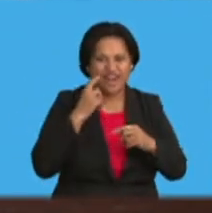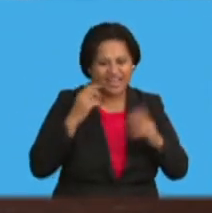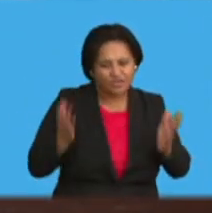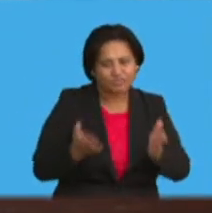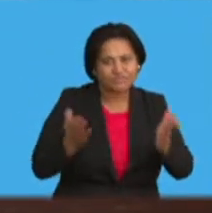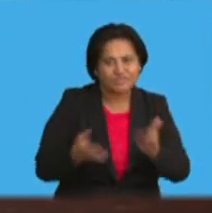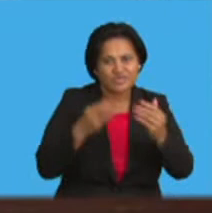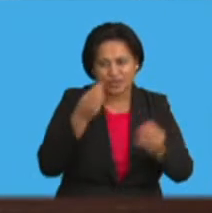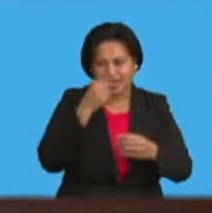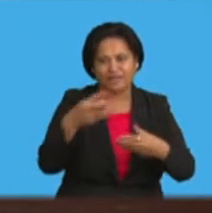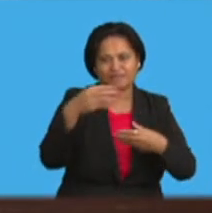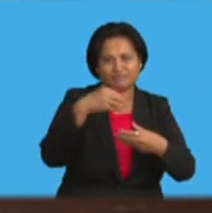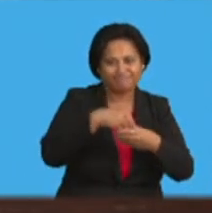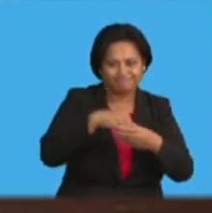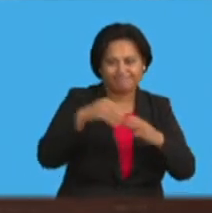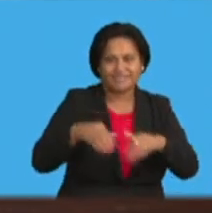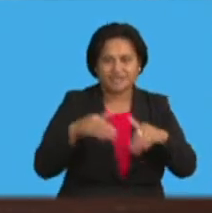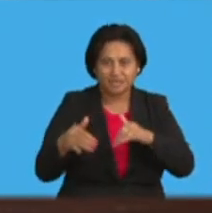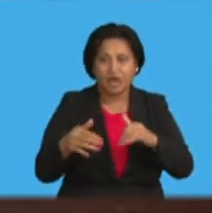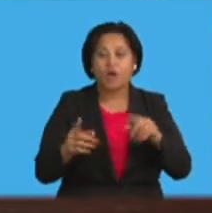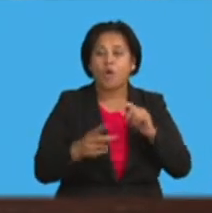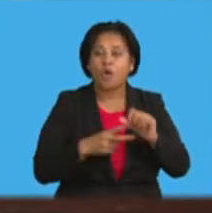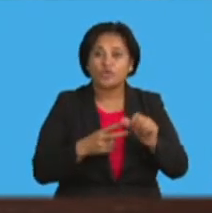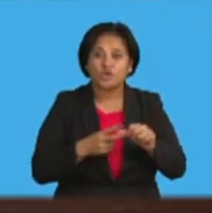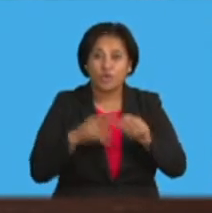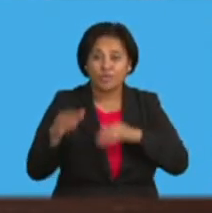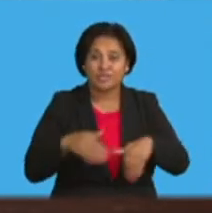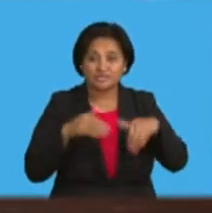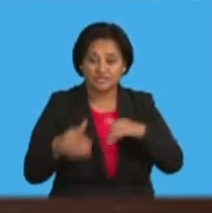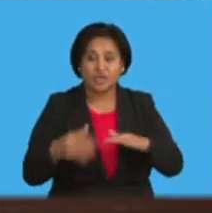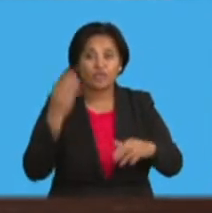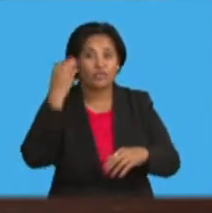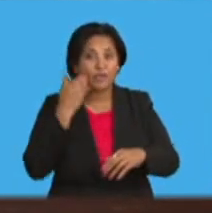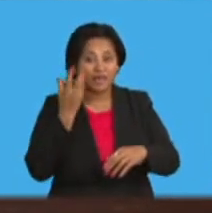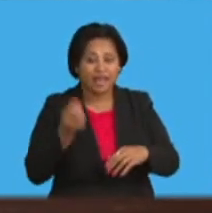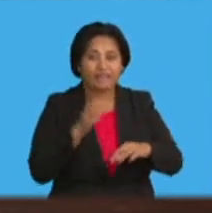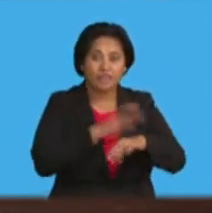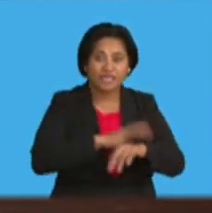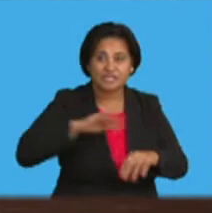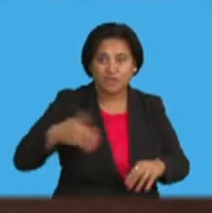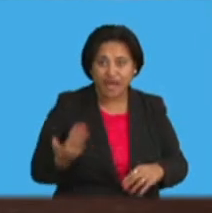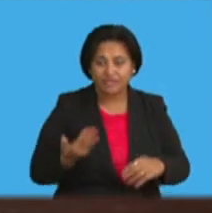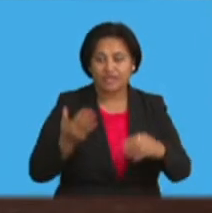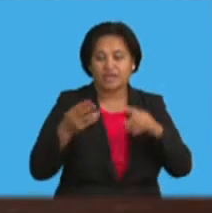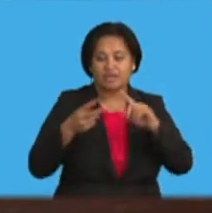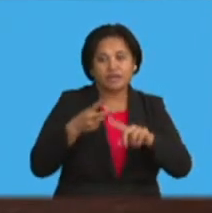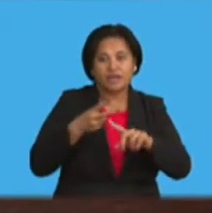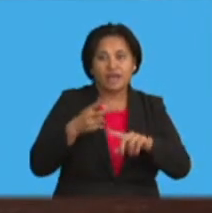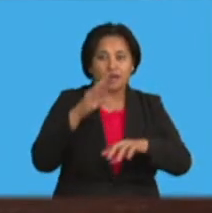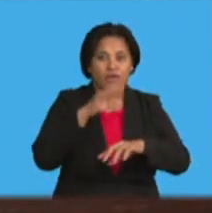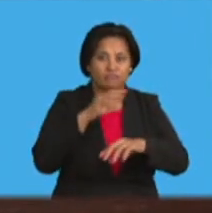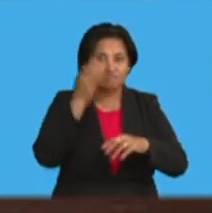women through police wives, mothers clubs, and the Fiji Police